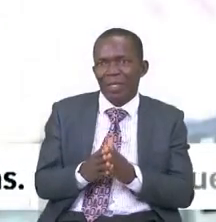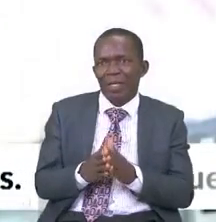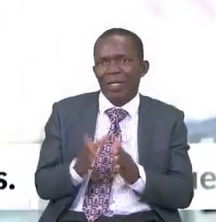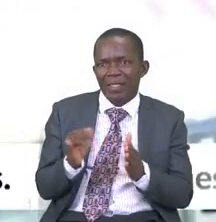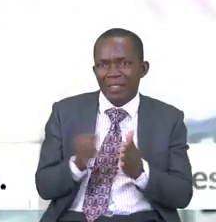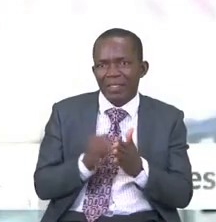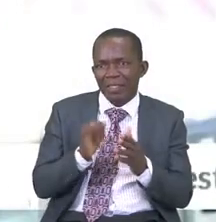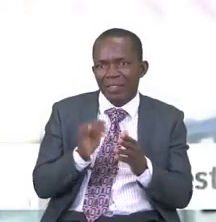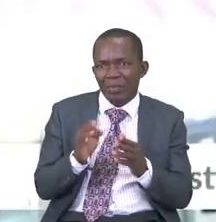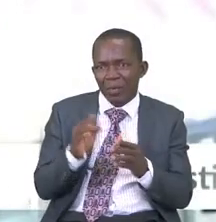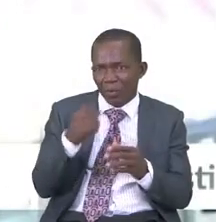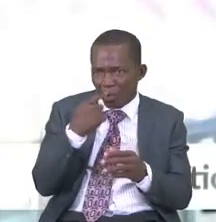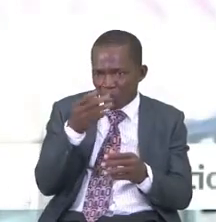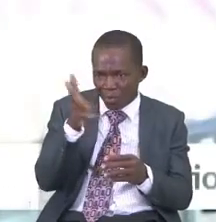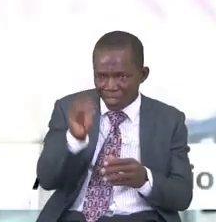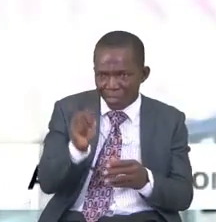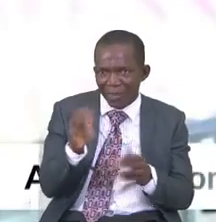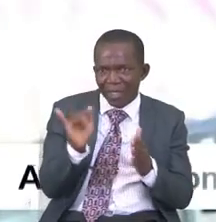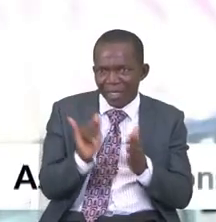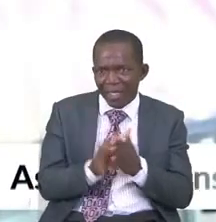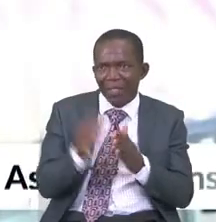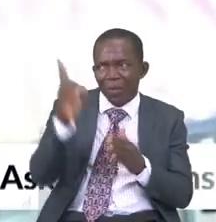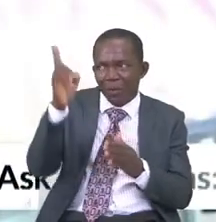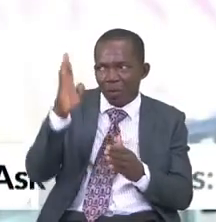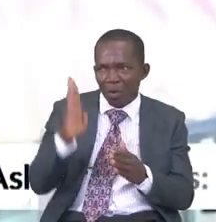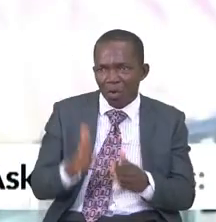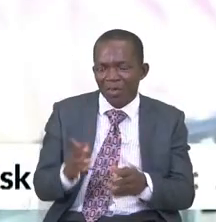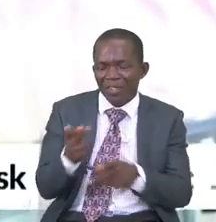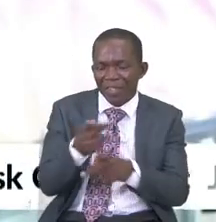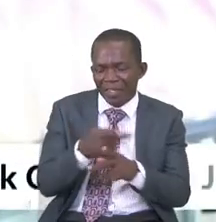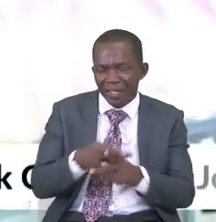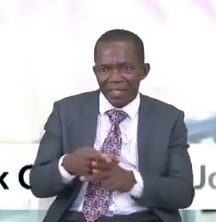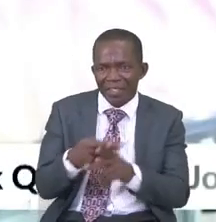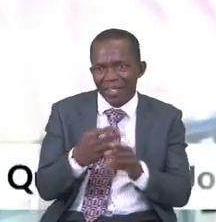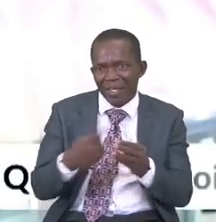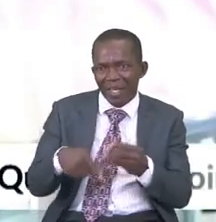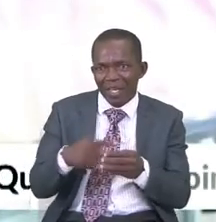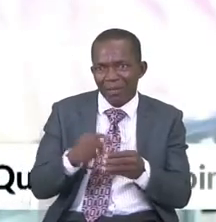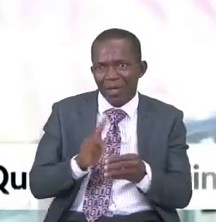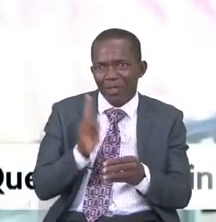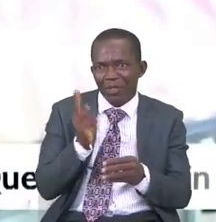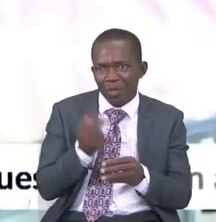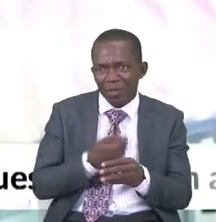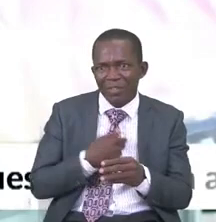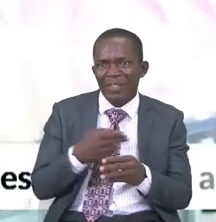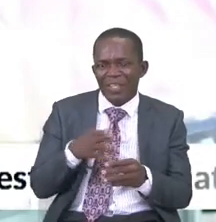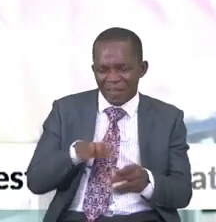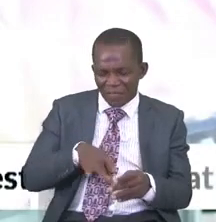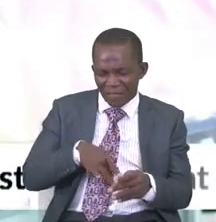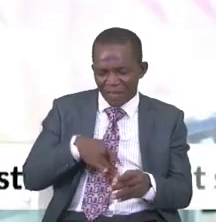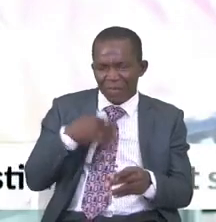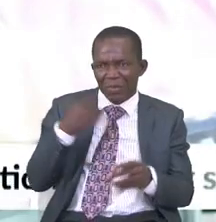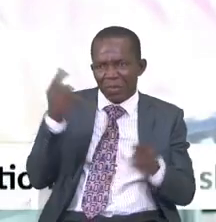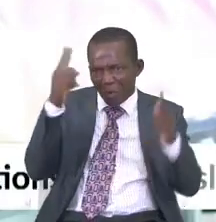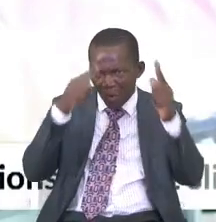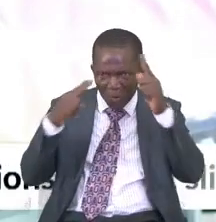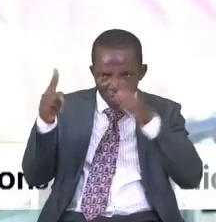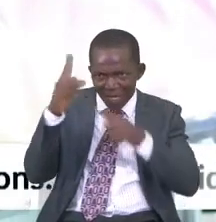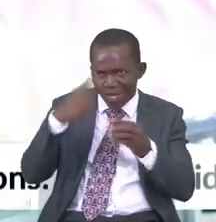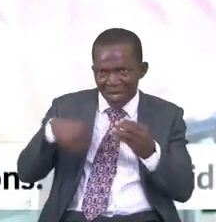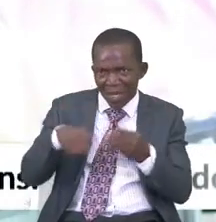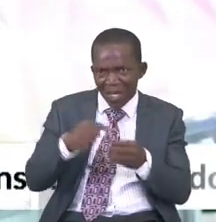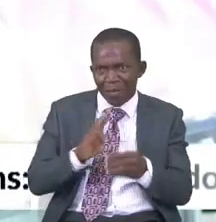care. He's really concerned. He really loves the lost. This isn't some show. This isn't the